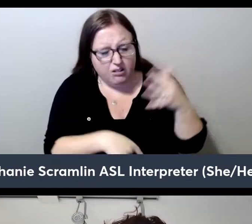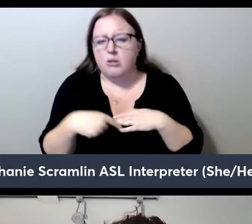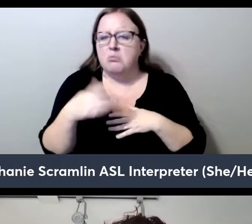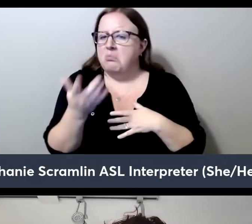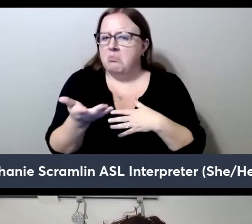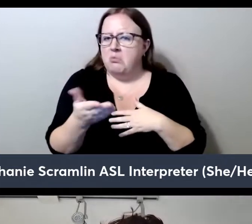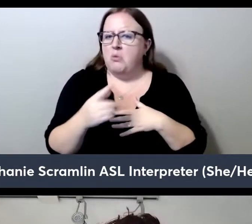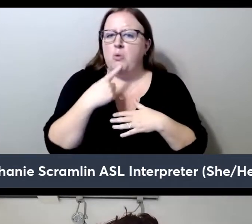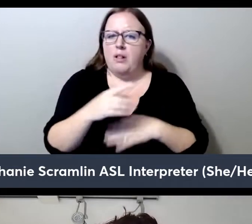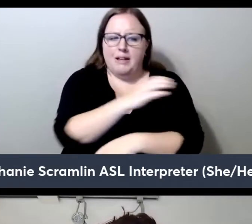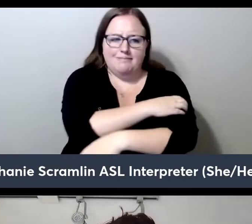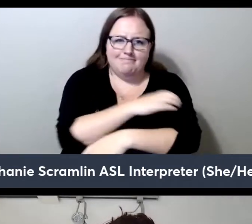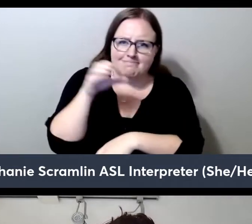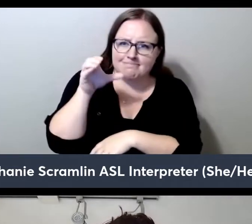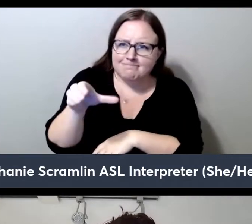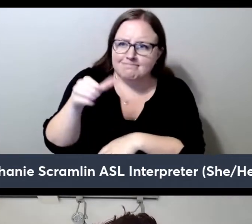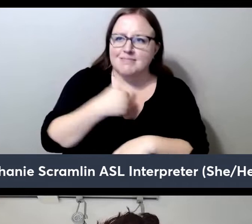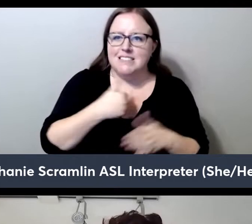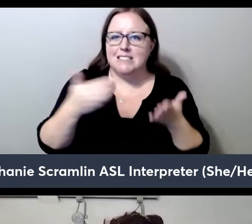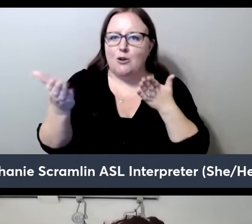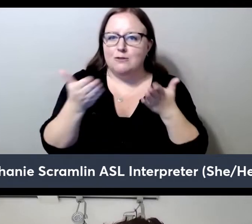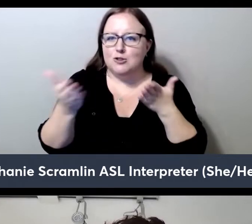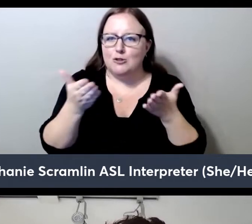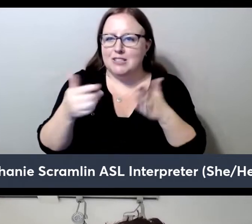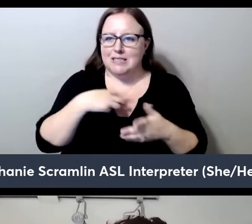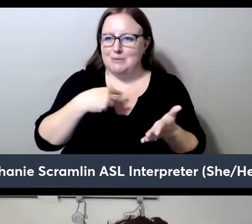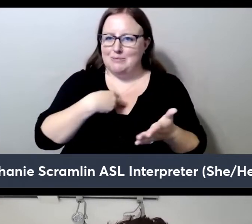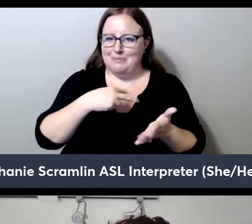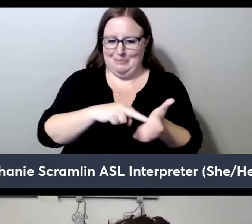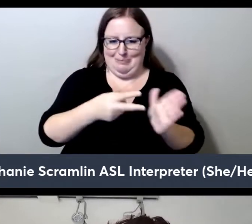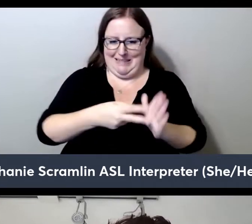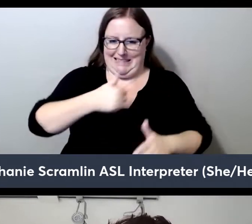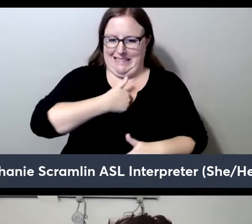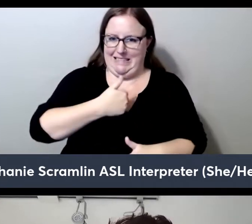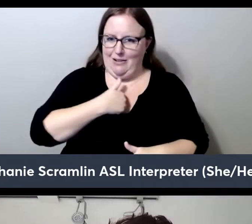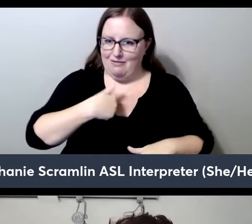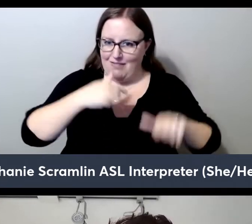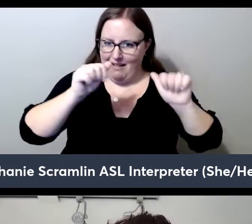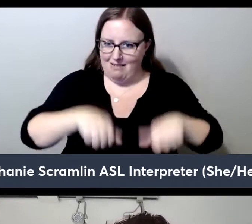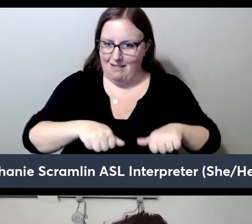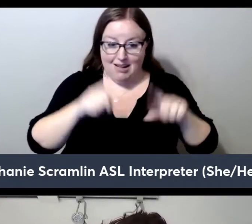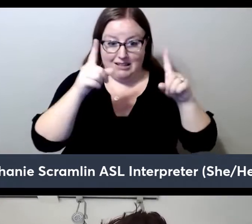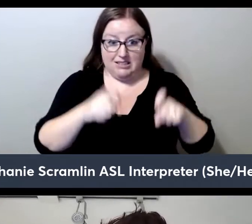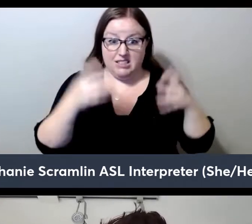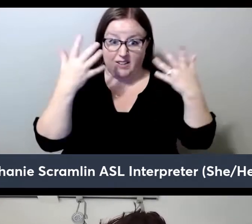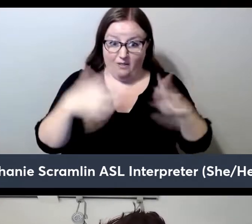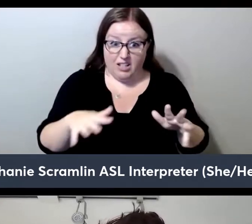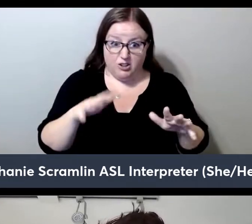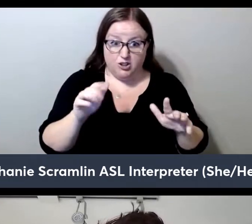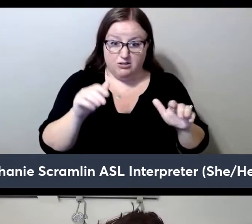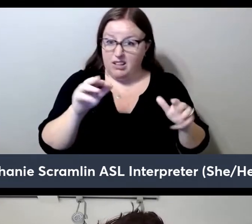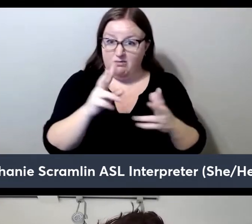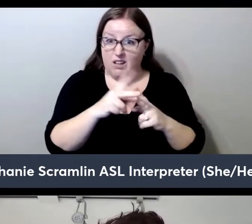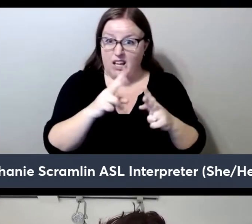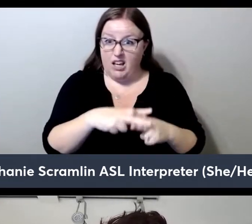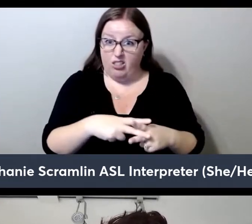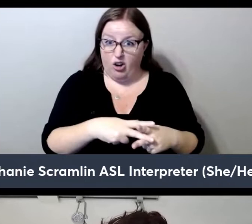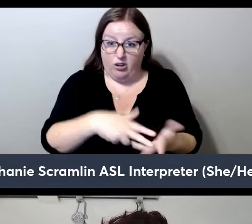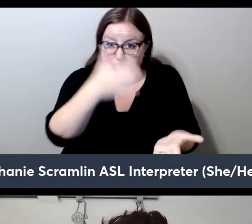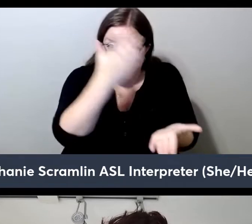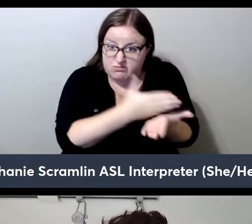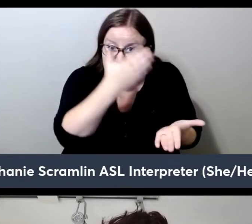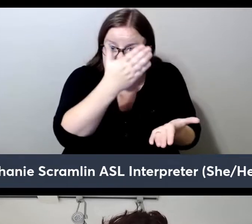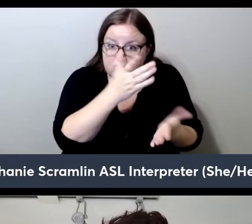give them the power of self-service and let them do it themselves? When they're done with their testing, they either terminate it or they stop it,